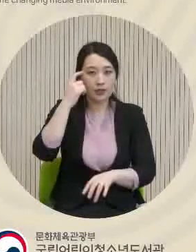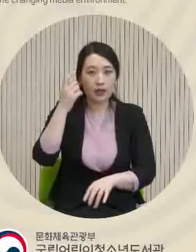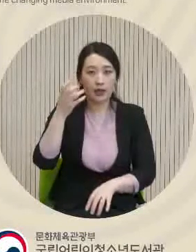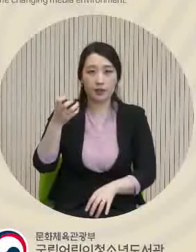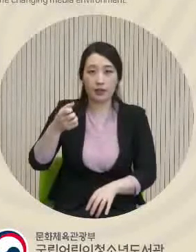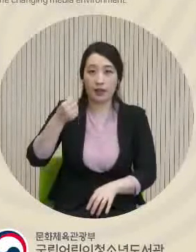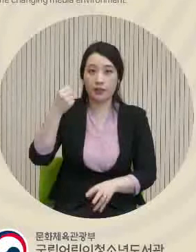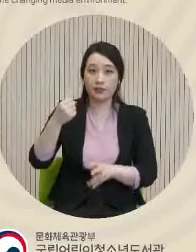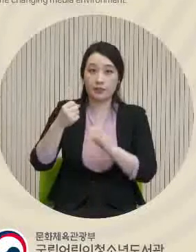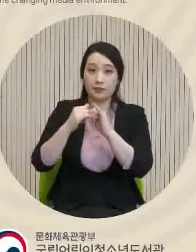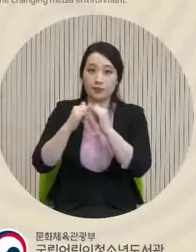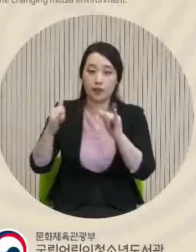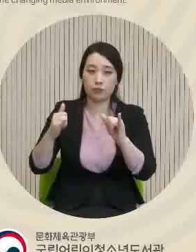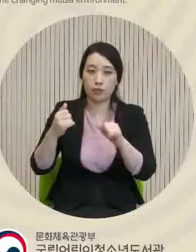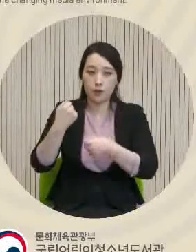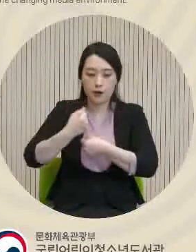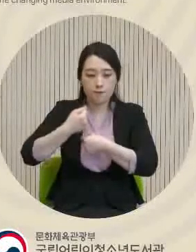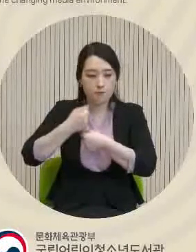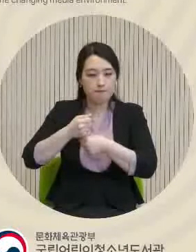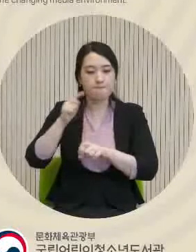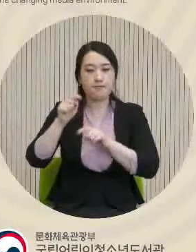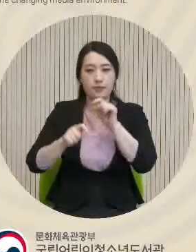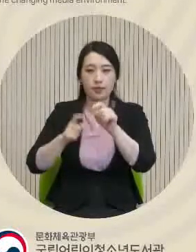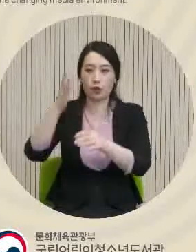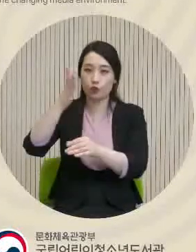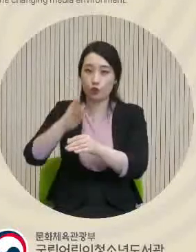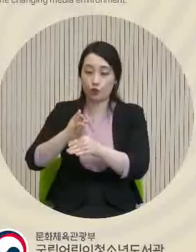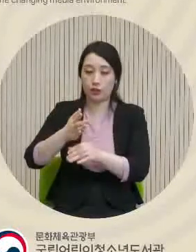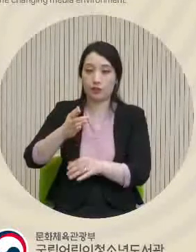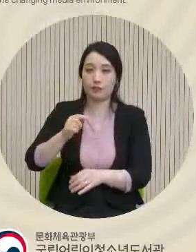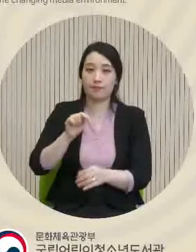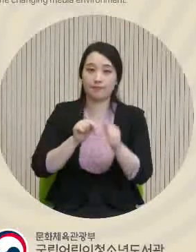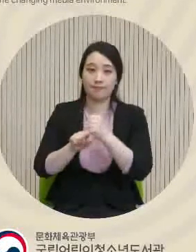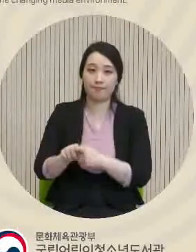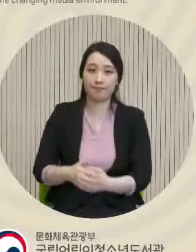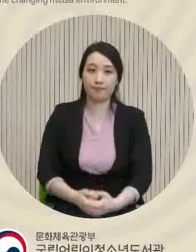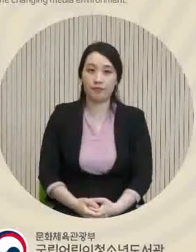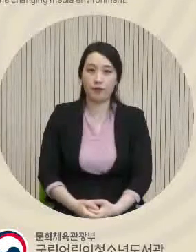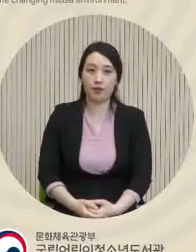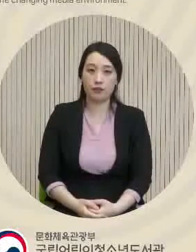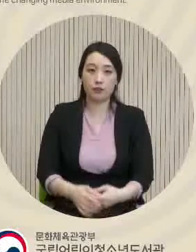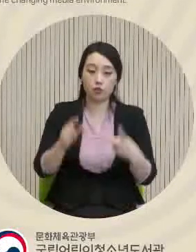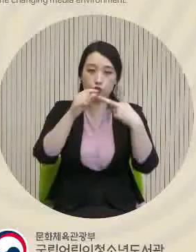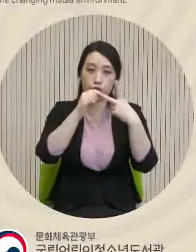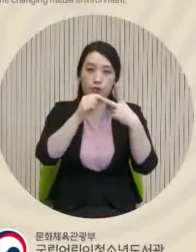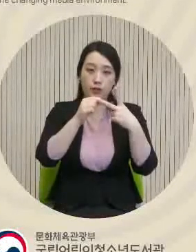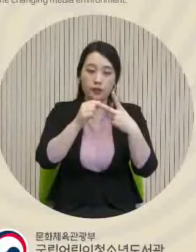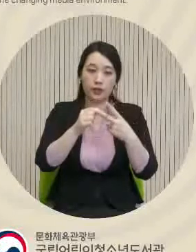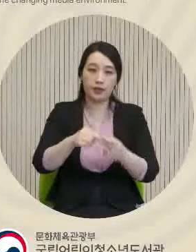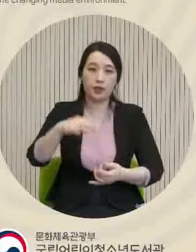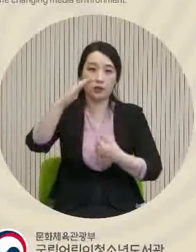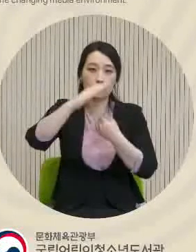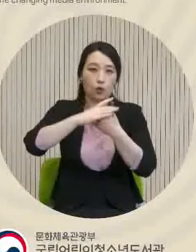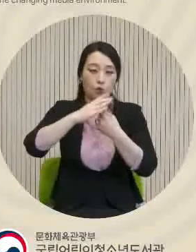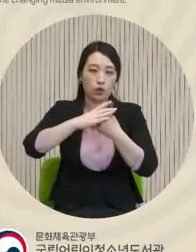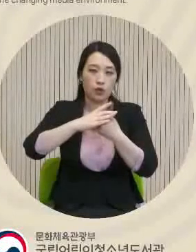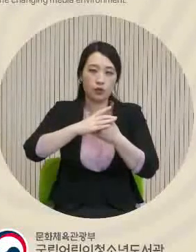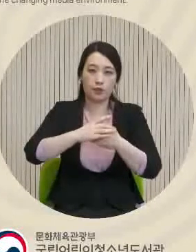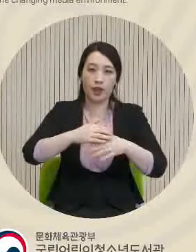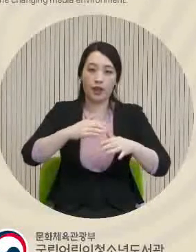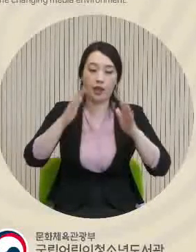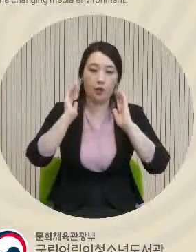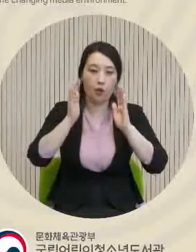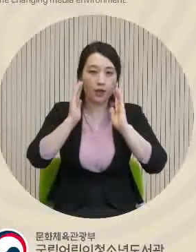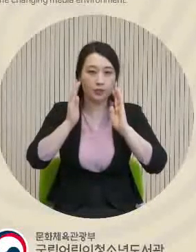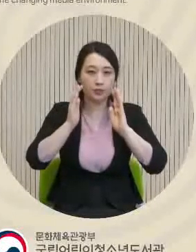In the U.S., many researchers came up with this good idea of